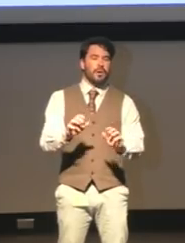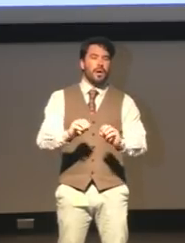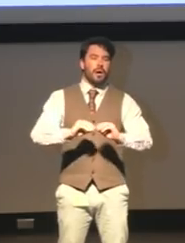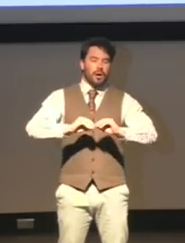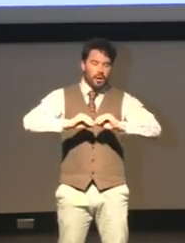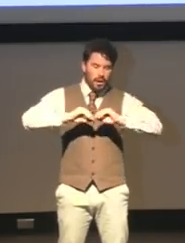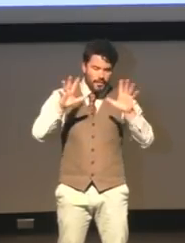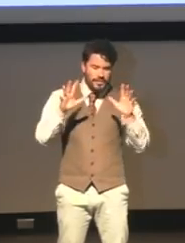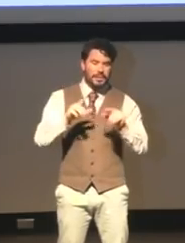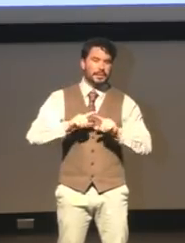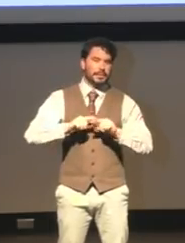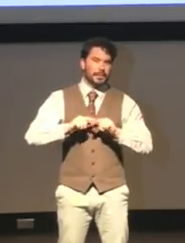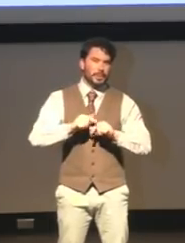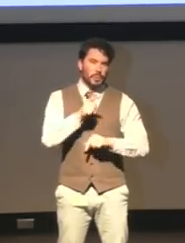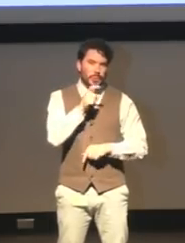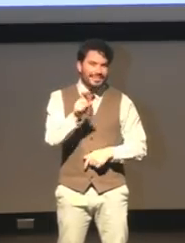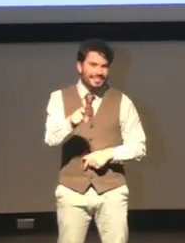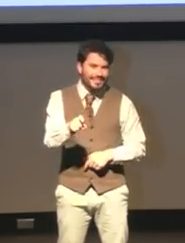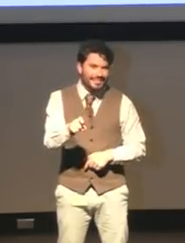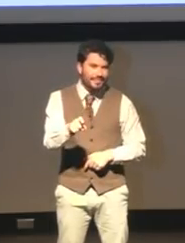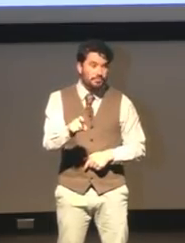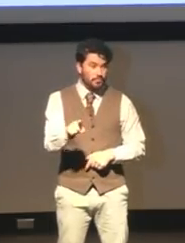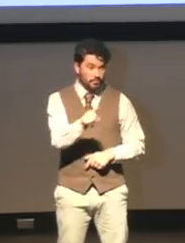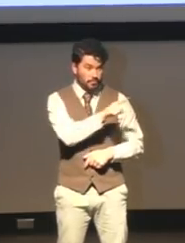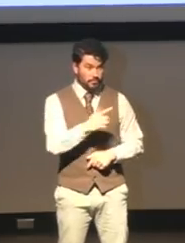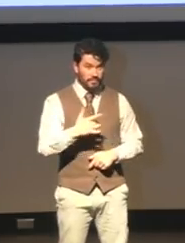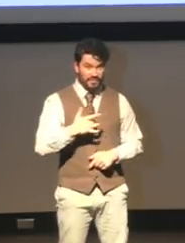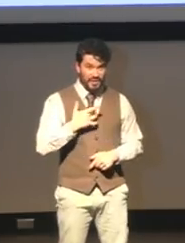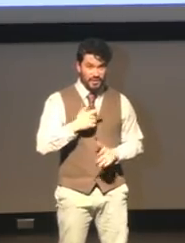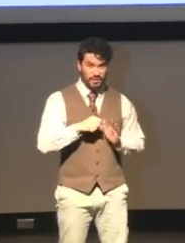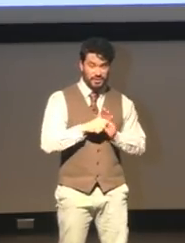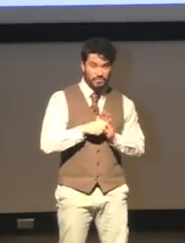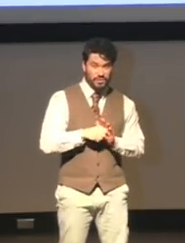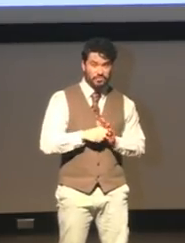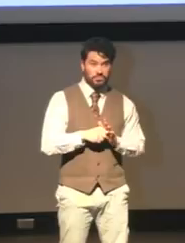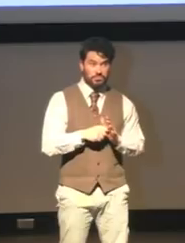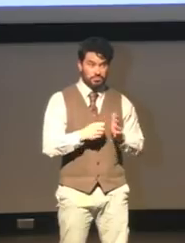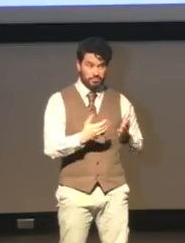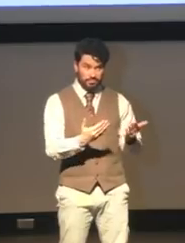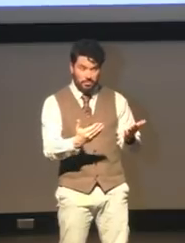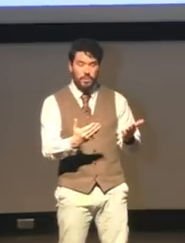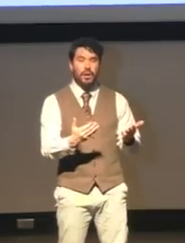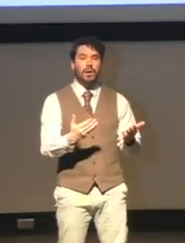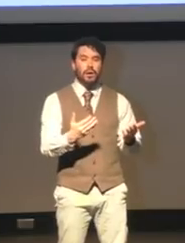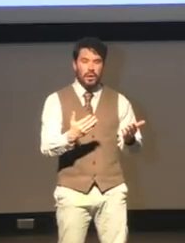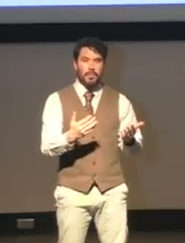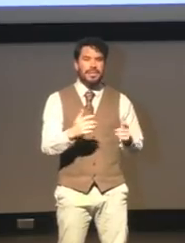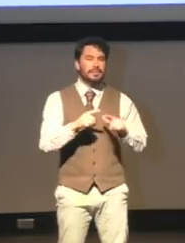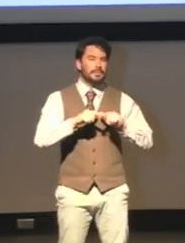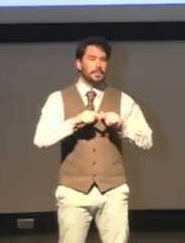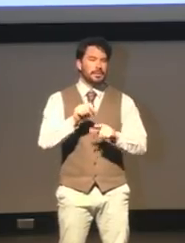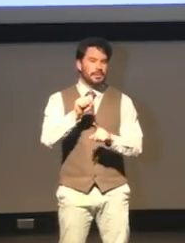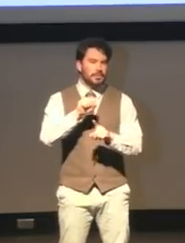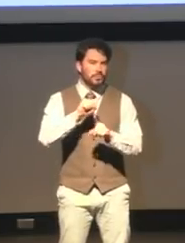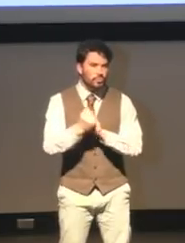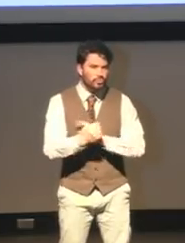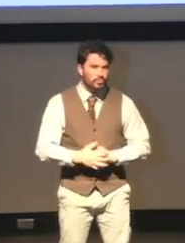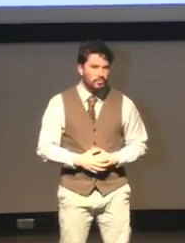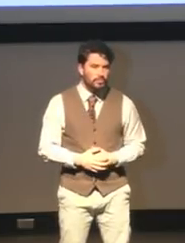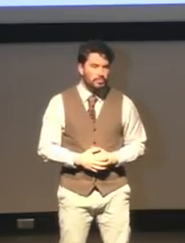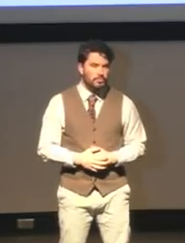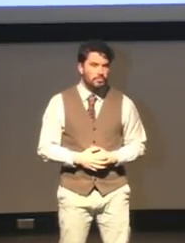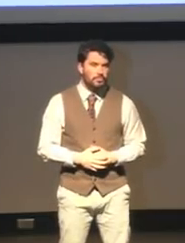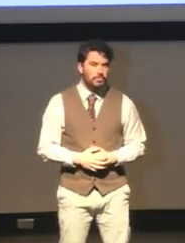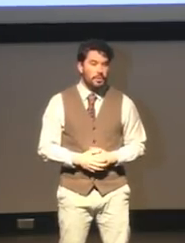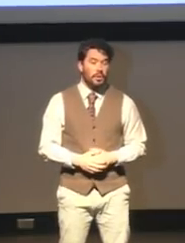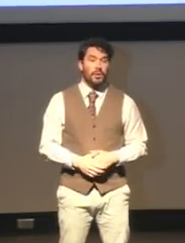be tested based upon symptoms, but we're talking about testing in other circumstances as well. The primary goal, the first goal, I think, would